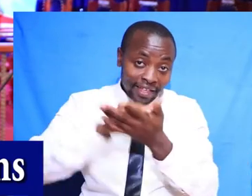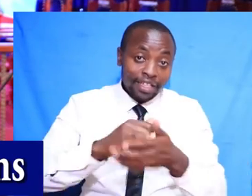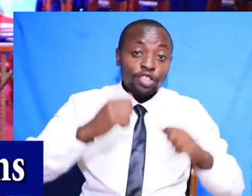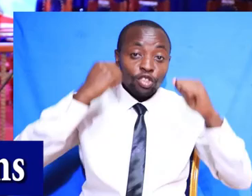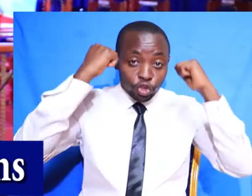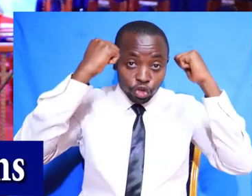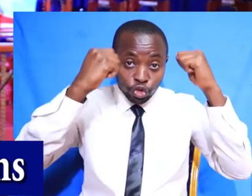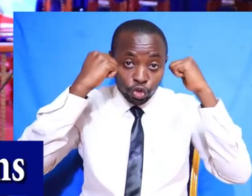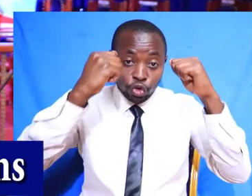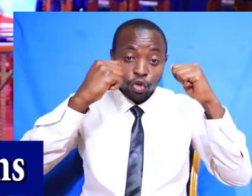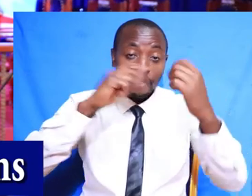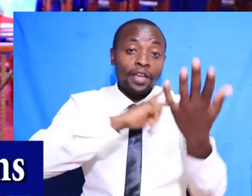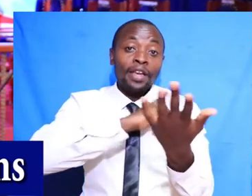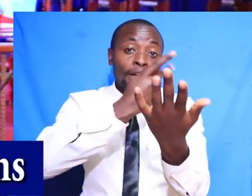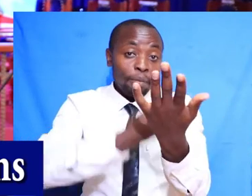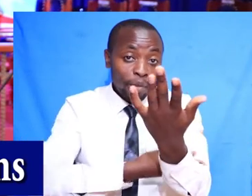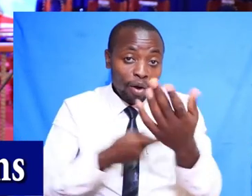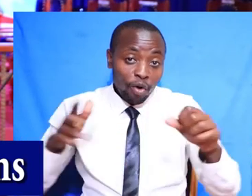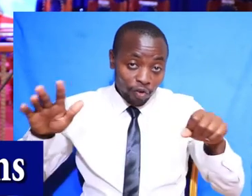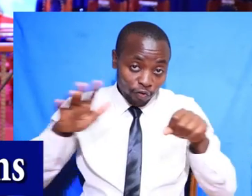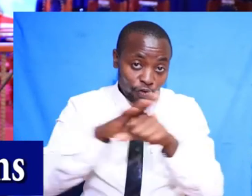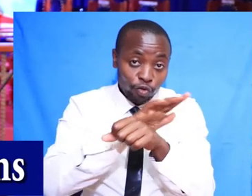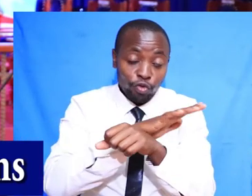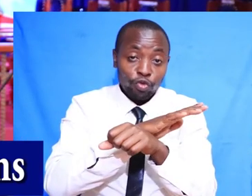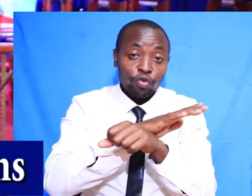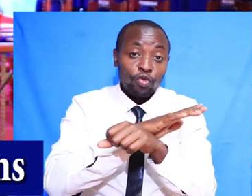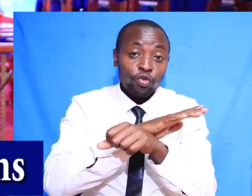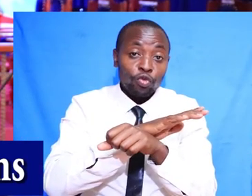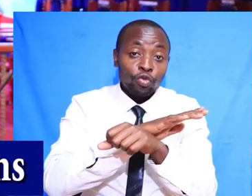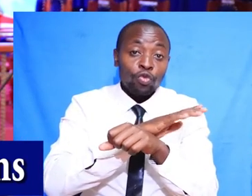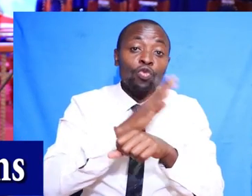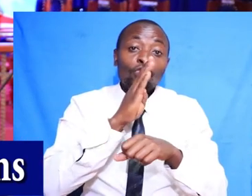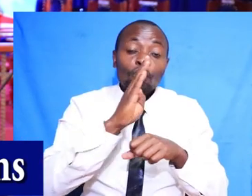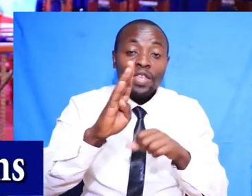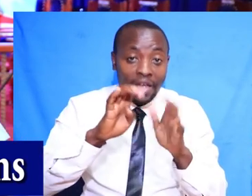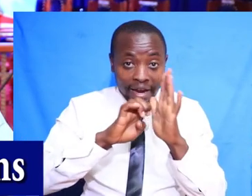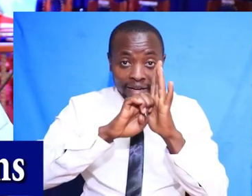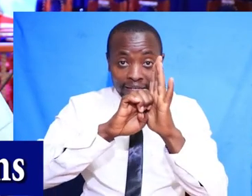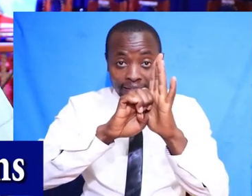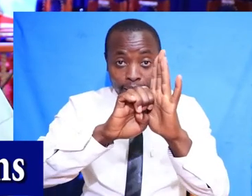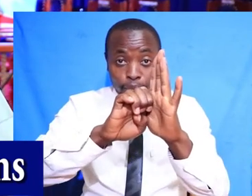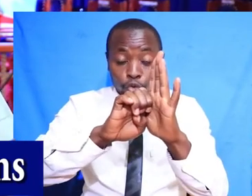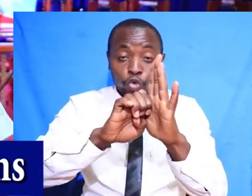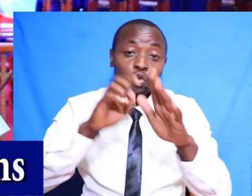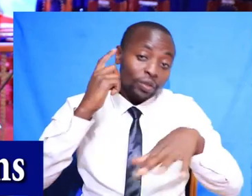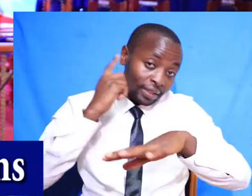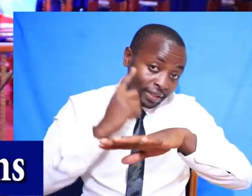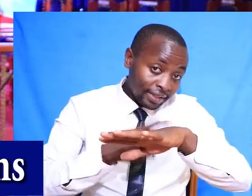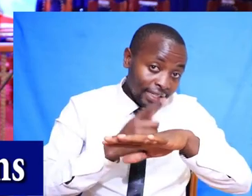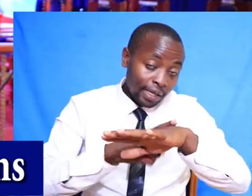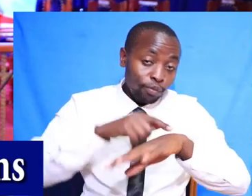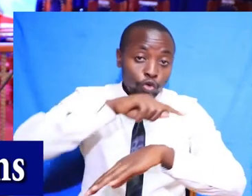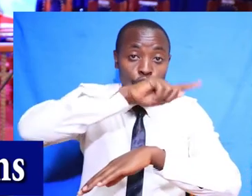strong and powerful to be emulated when